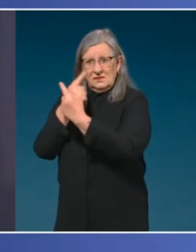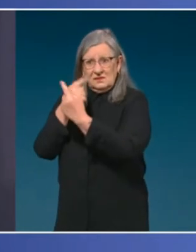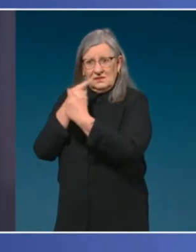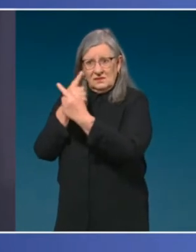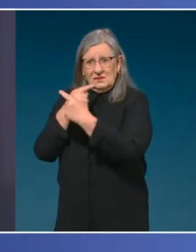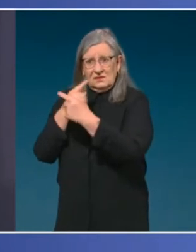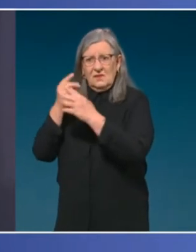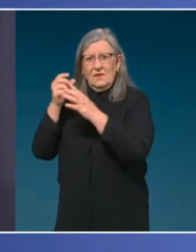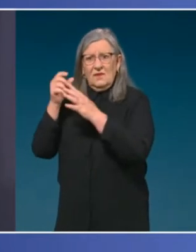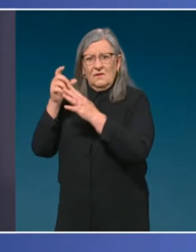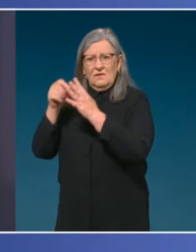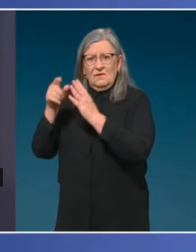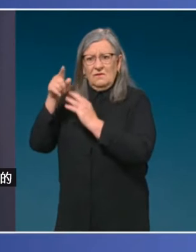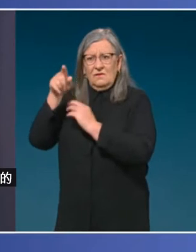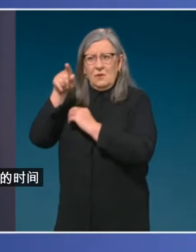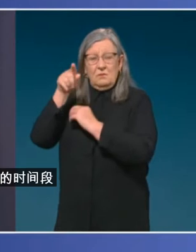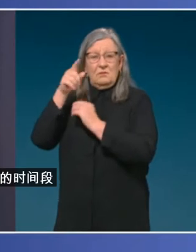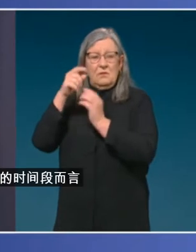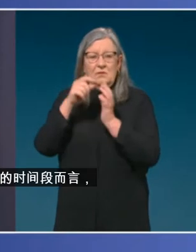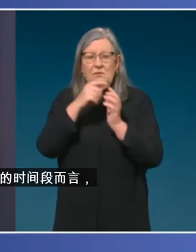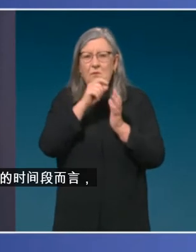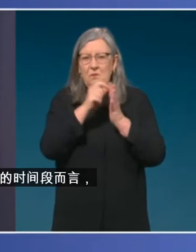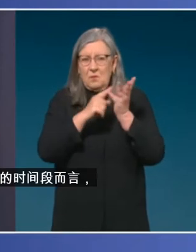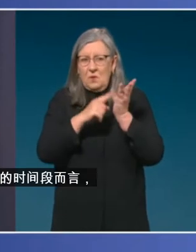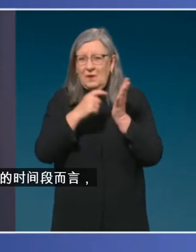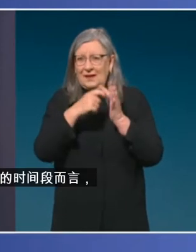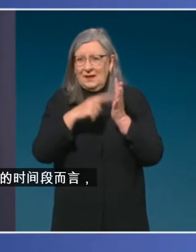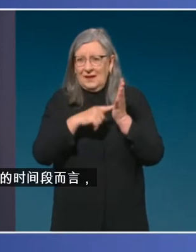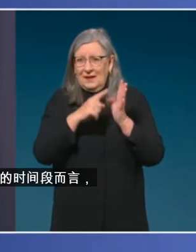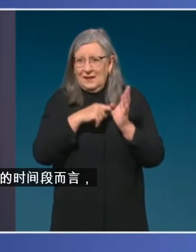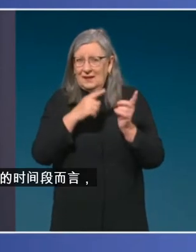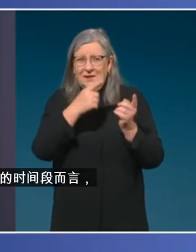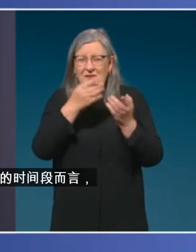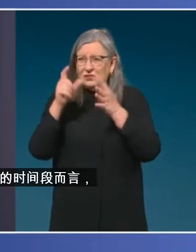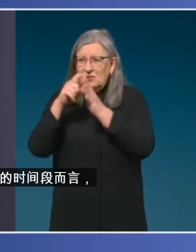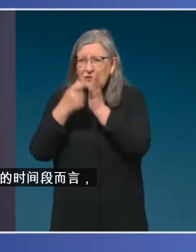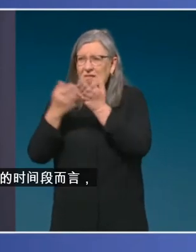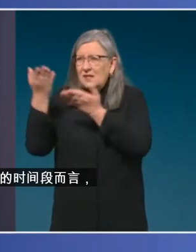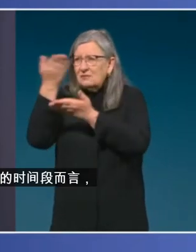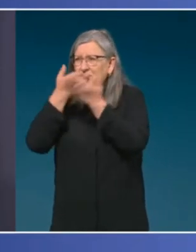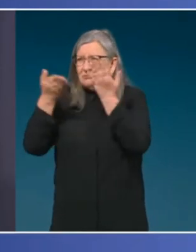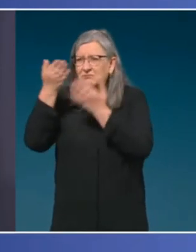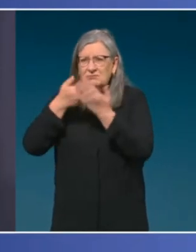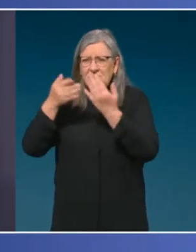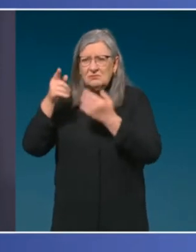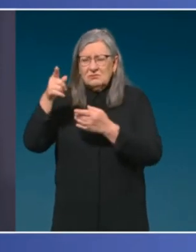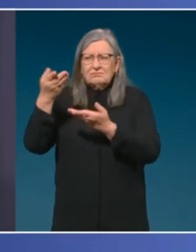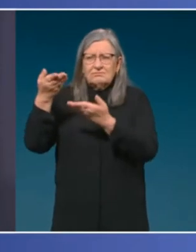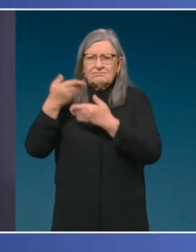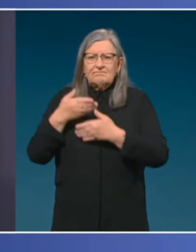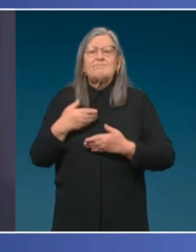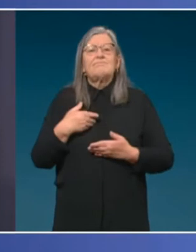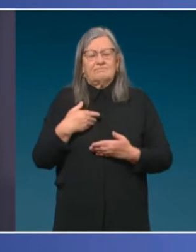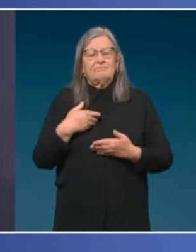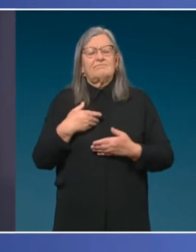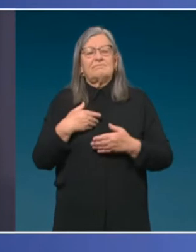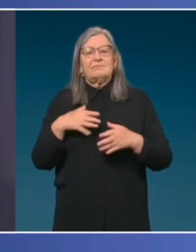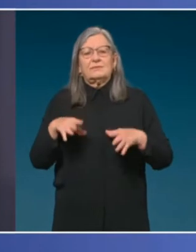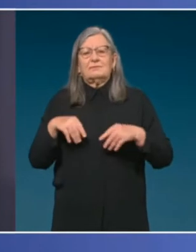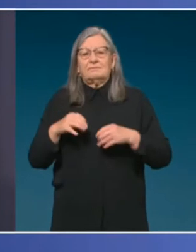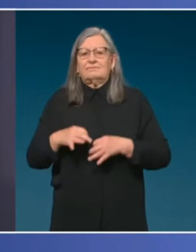Kelly in terms of the period of time that we would need to pause the reopening. So what that means is